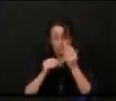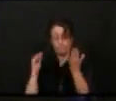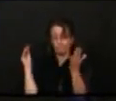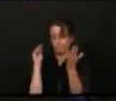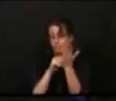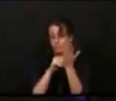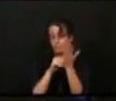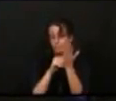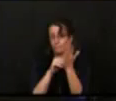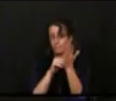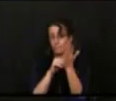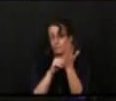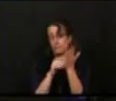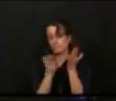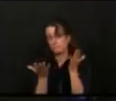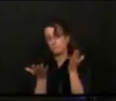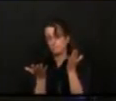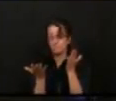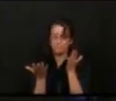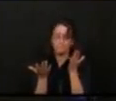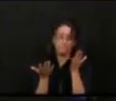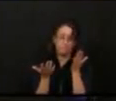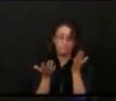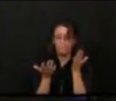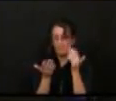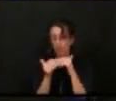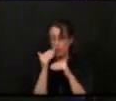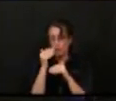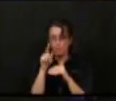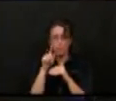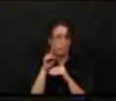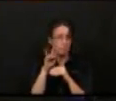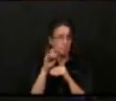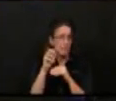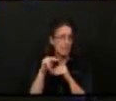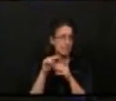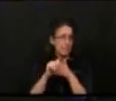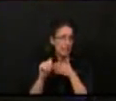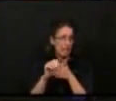about a million and a little bit more. Patrick, about how much? A million and what?